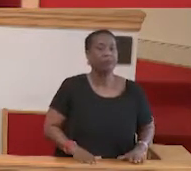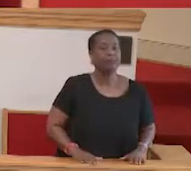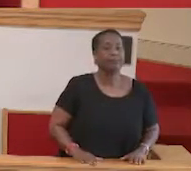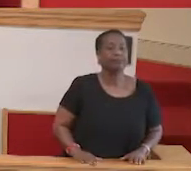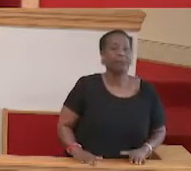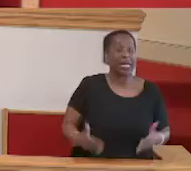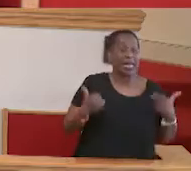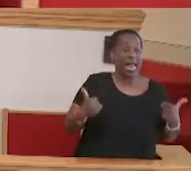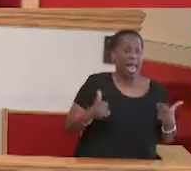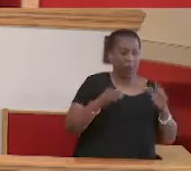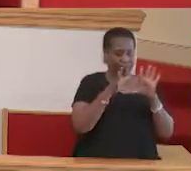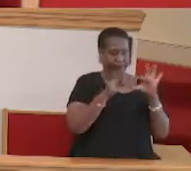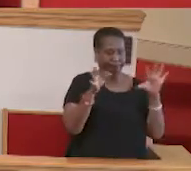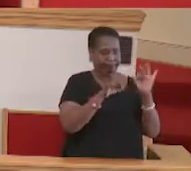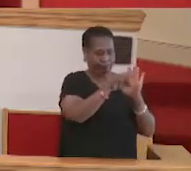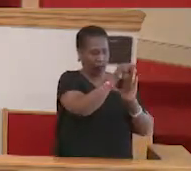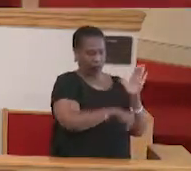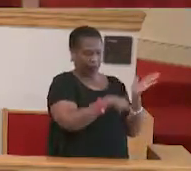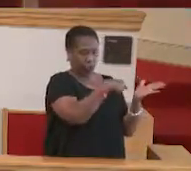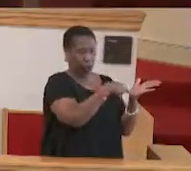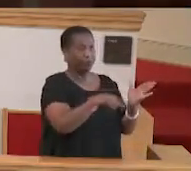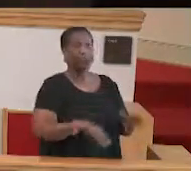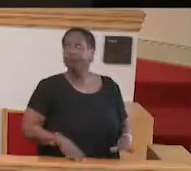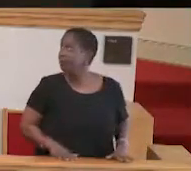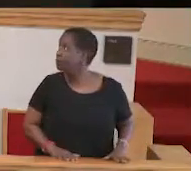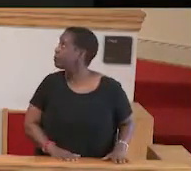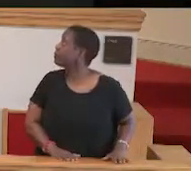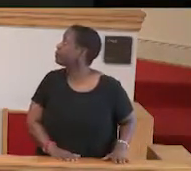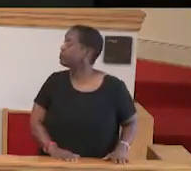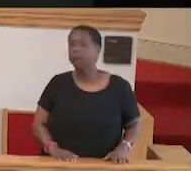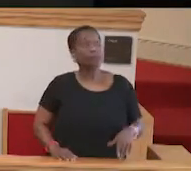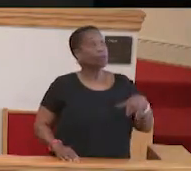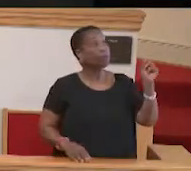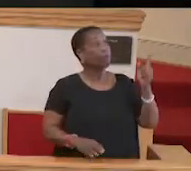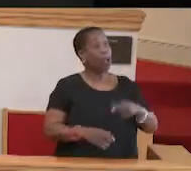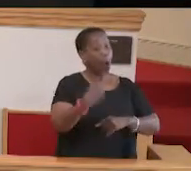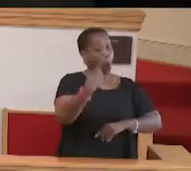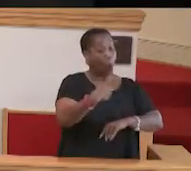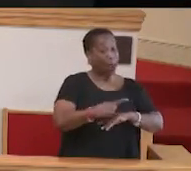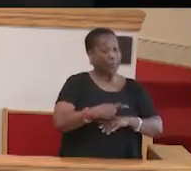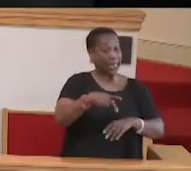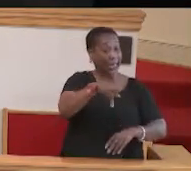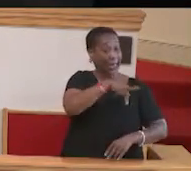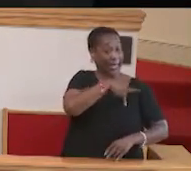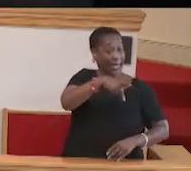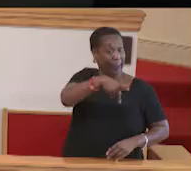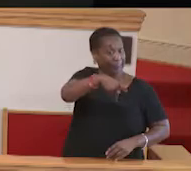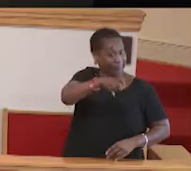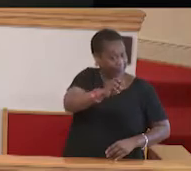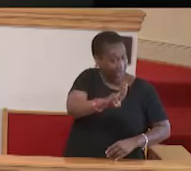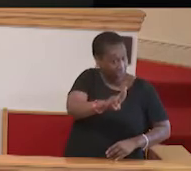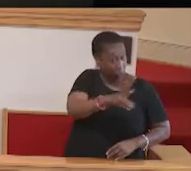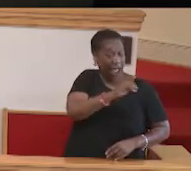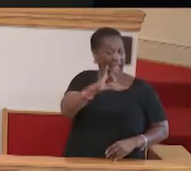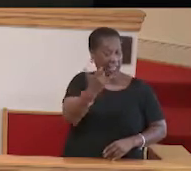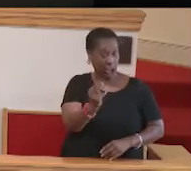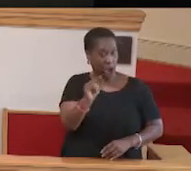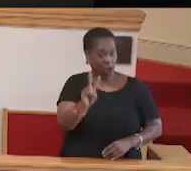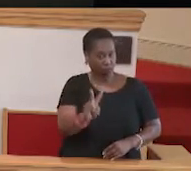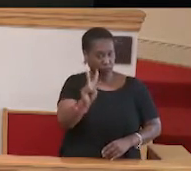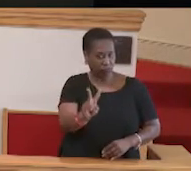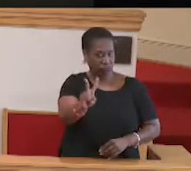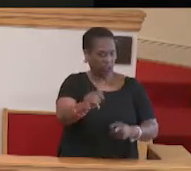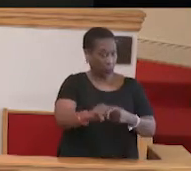Hear now the text. One day, Peter and John were going up to the temple at the hour of prayer,